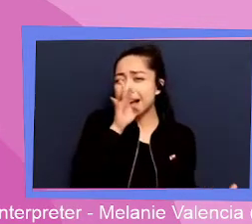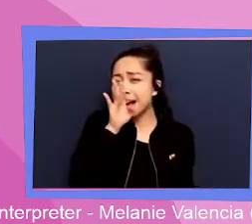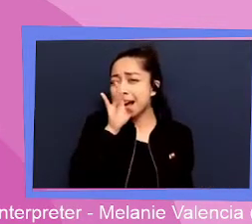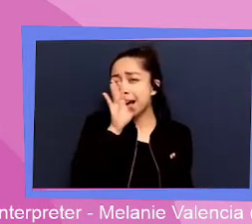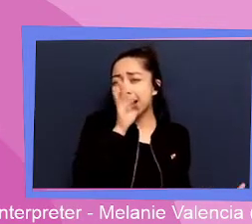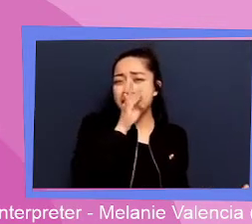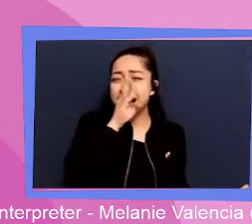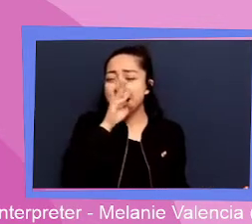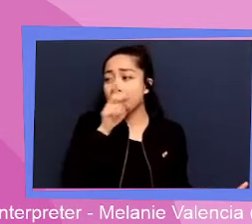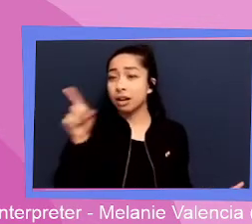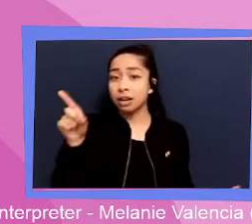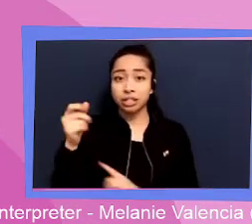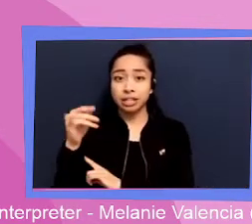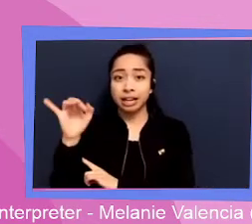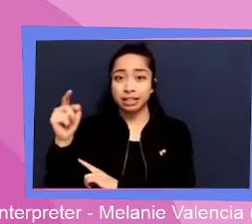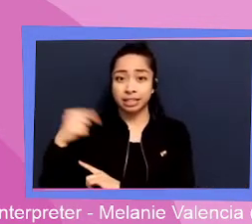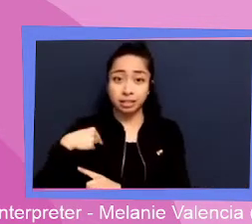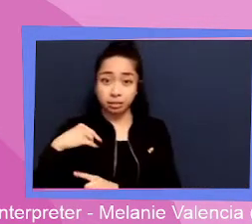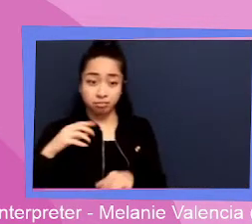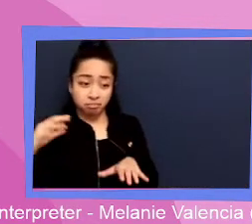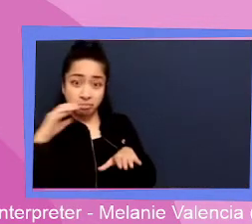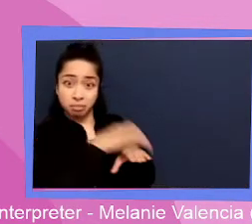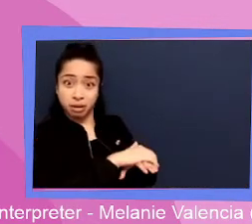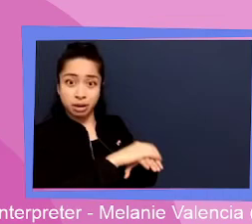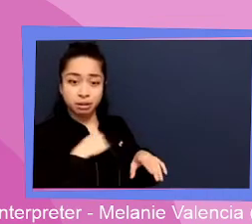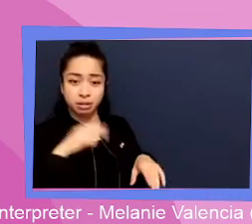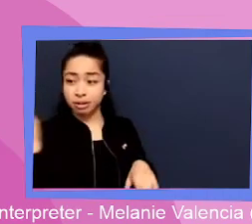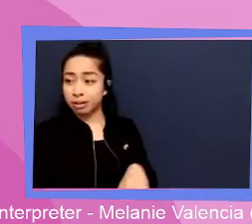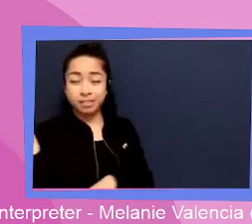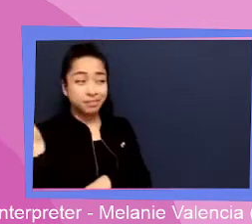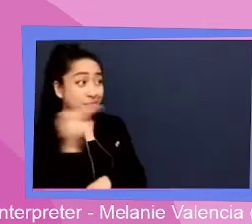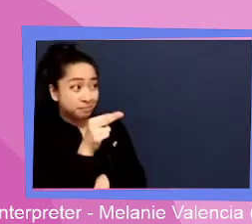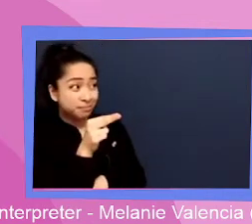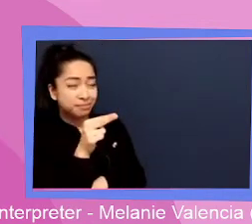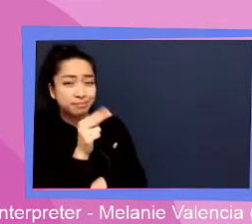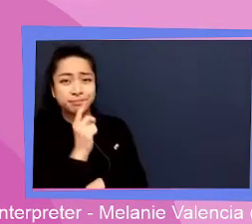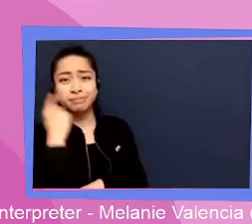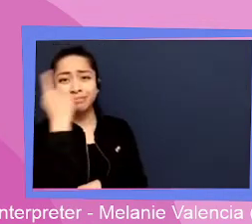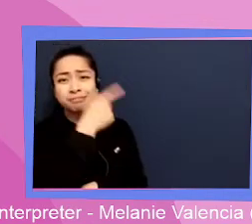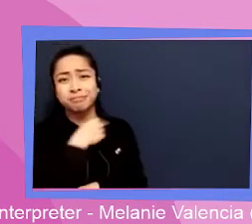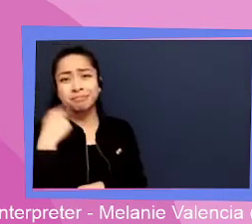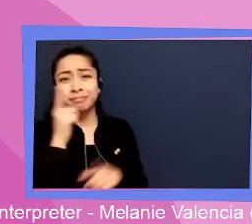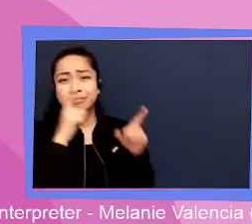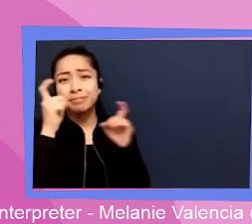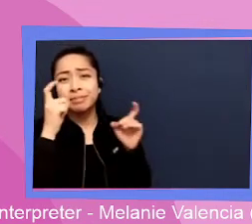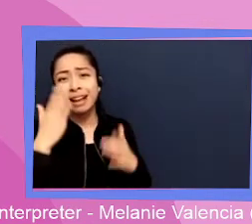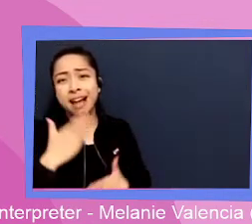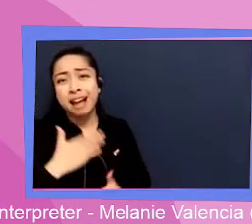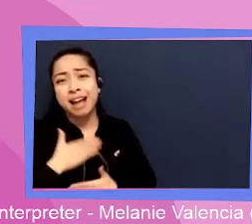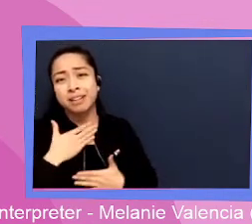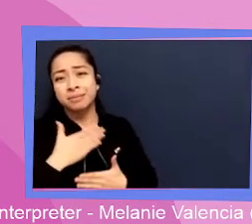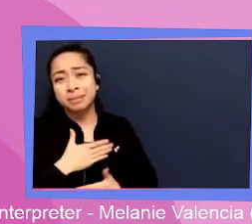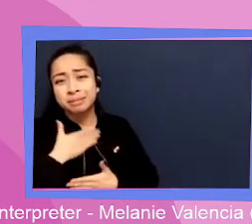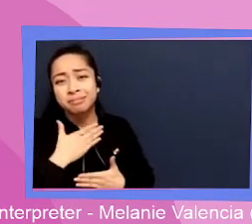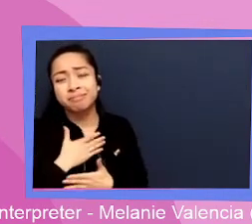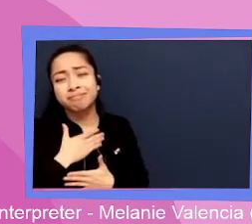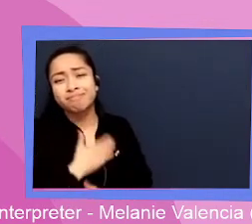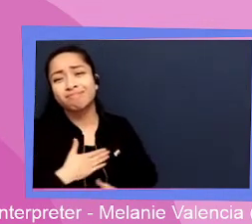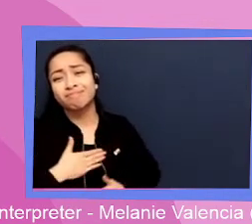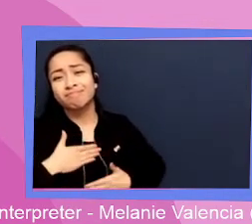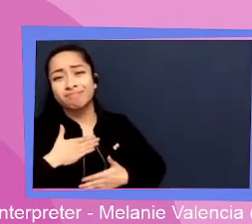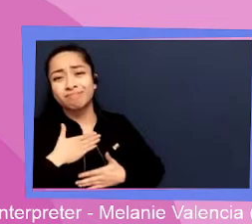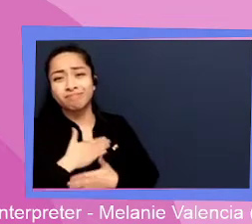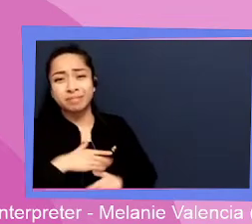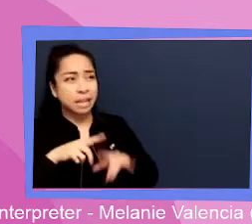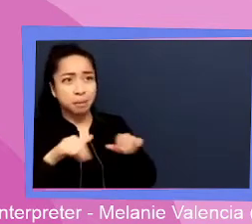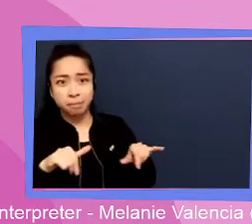and seized my hand, finally turning her head my way to look at me with what could only be described as a combination of amusement, disbelief,